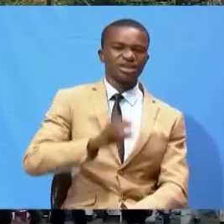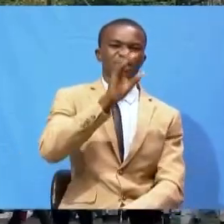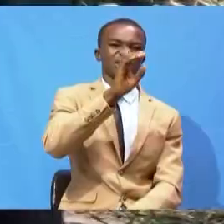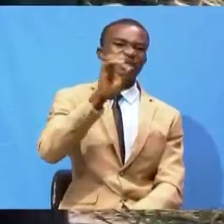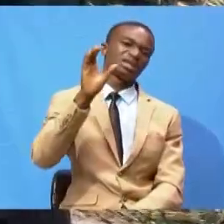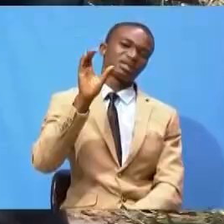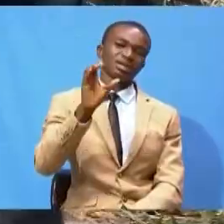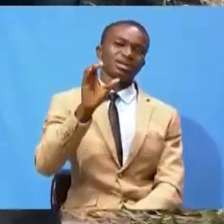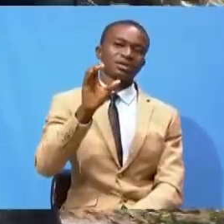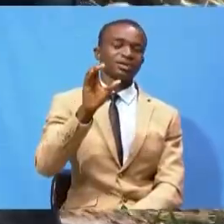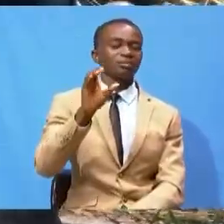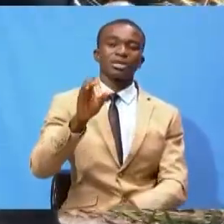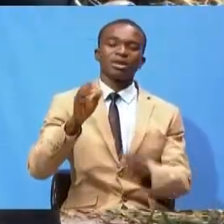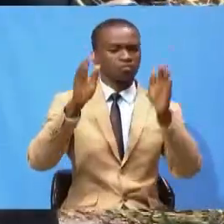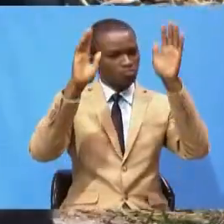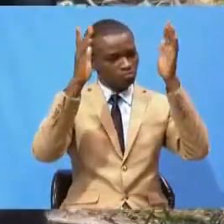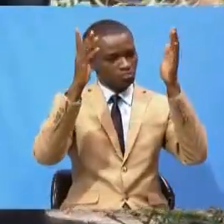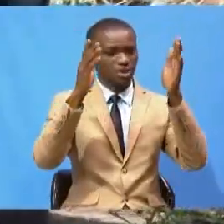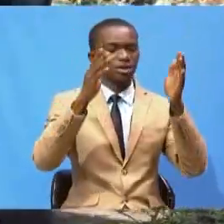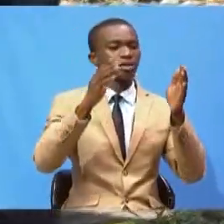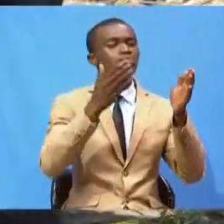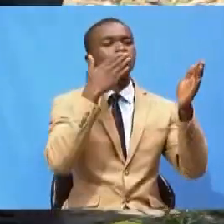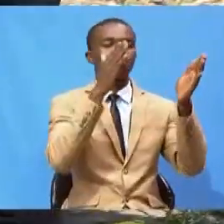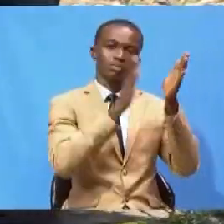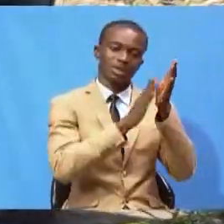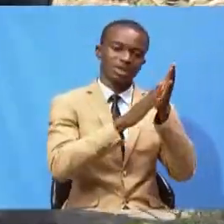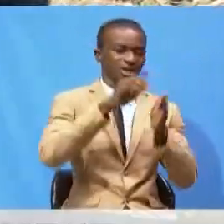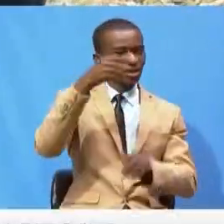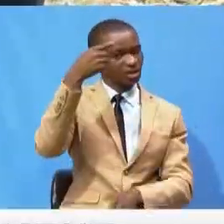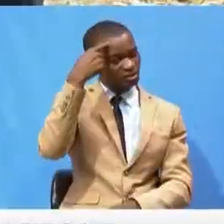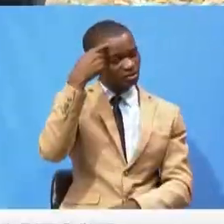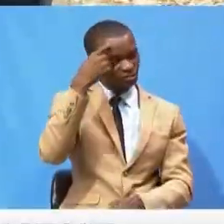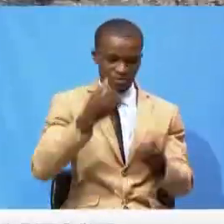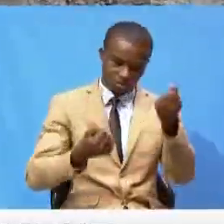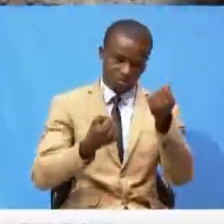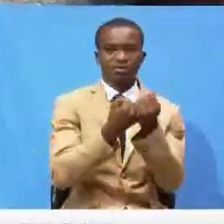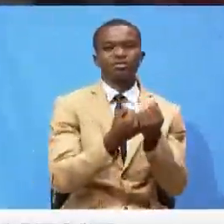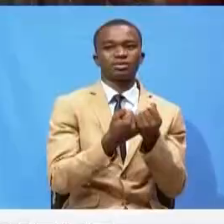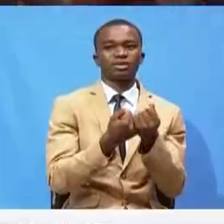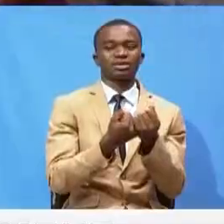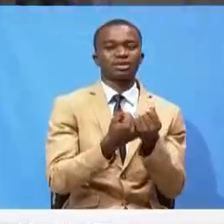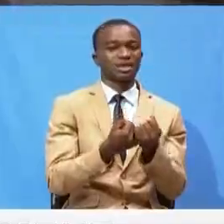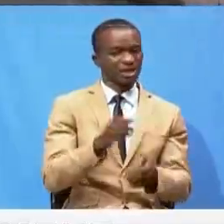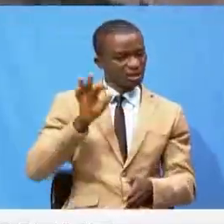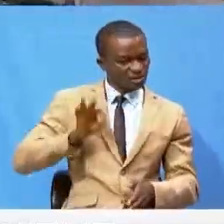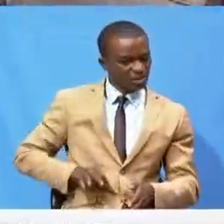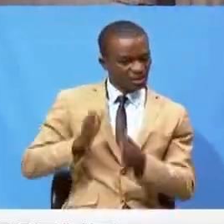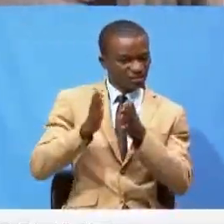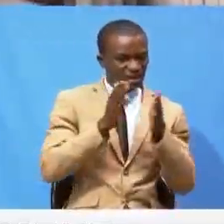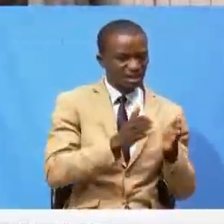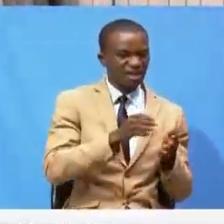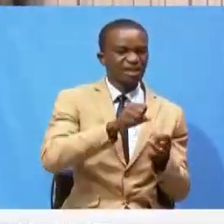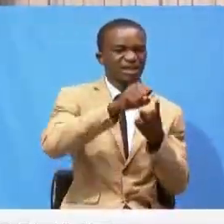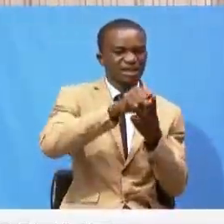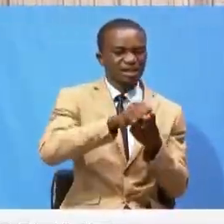CEC, have praised government for empowering them financially. The beneficiaries spoken to by Zanis in Senanga District